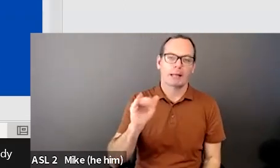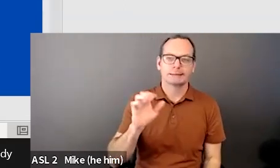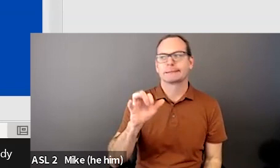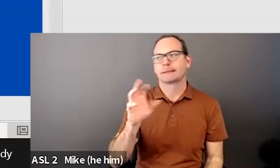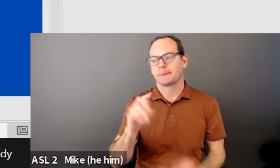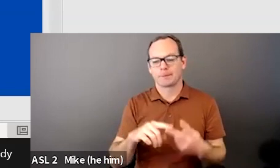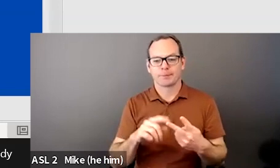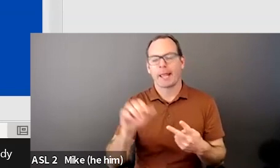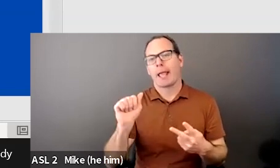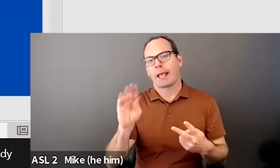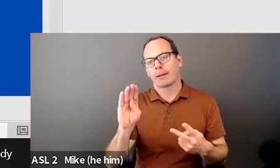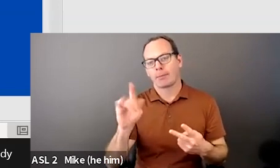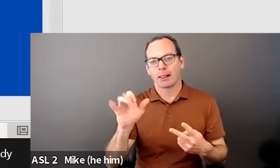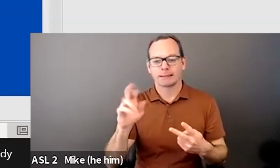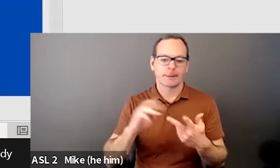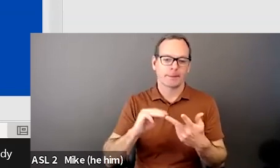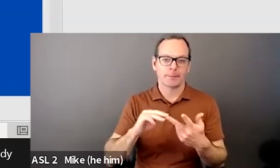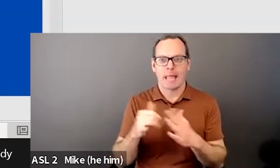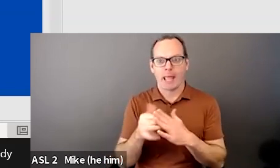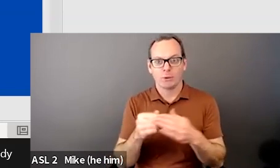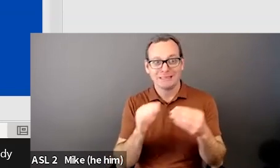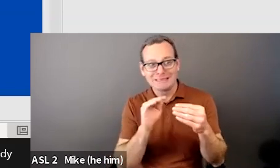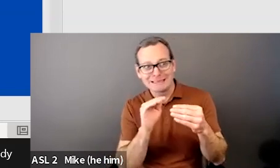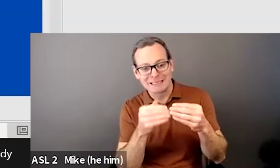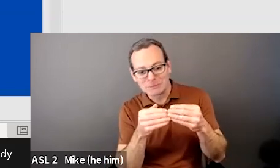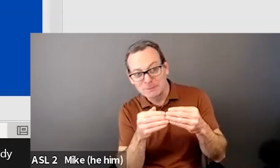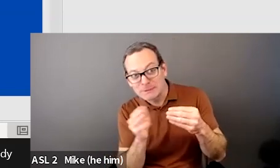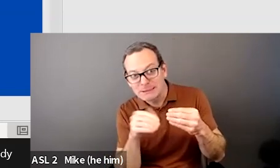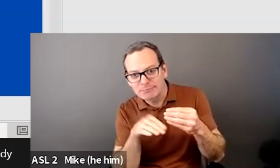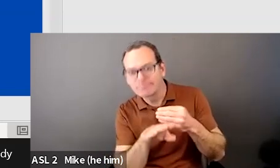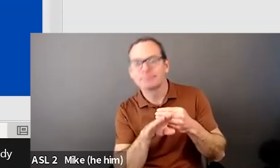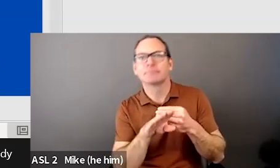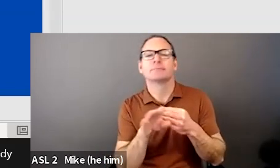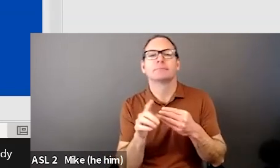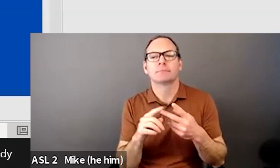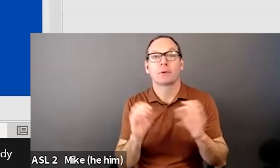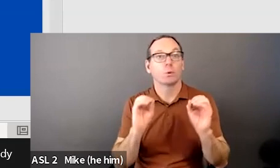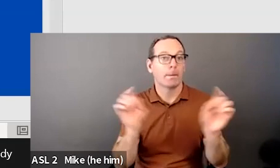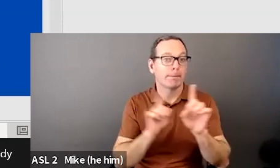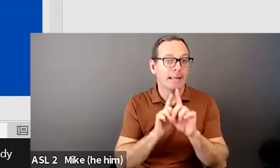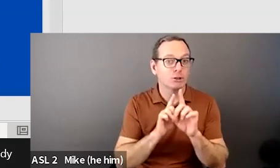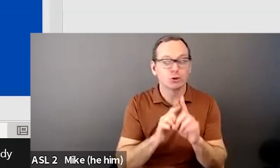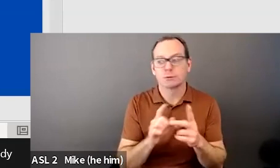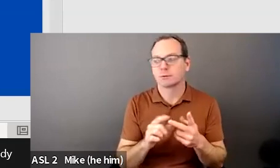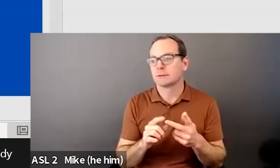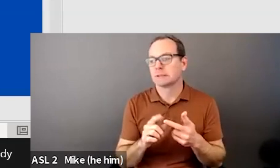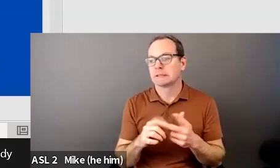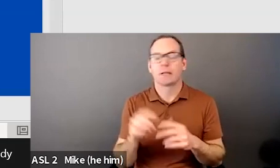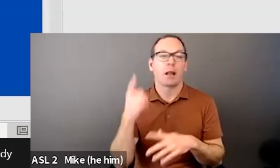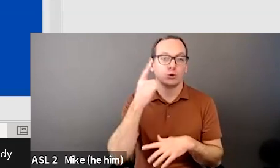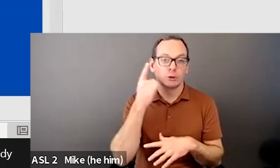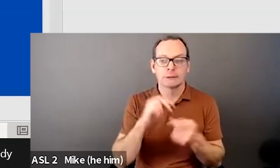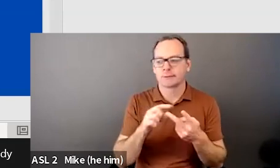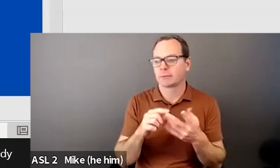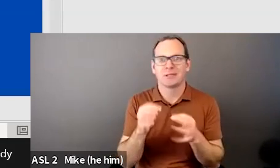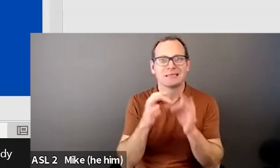your foot in the door, mentorship, so not having access to mentors, self-employment, logistics, so transportation, something as